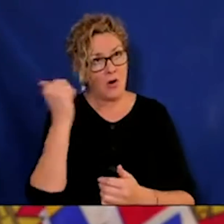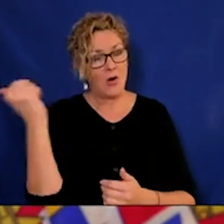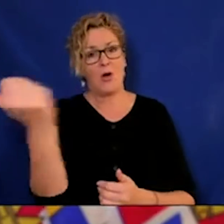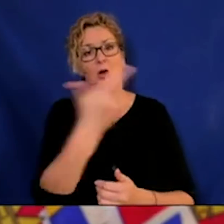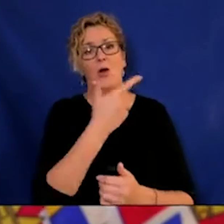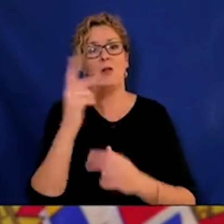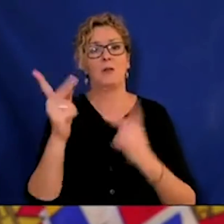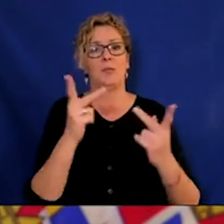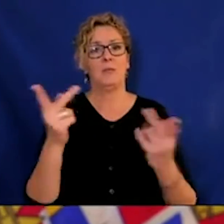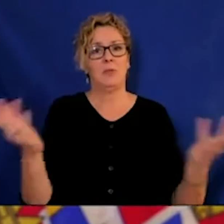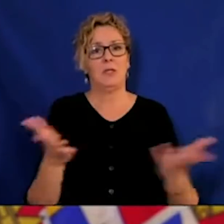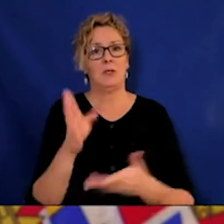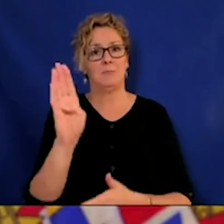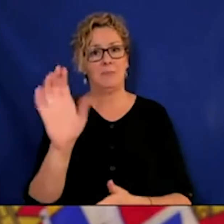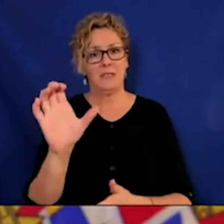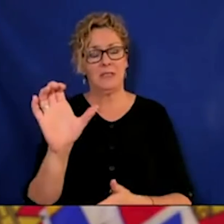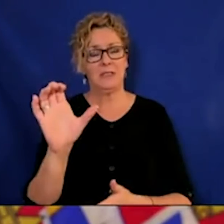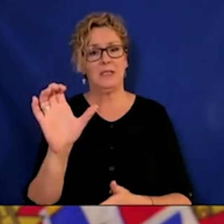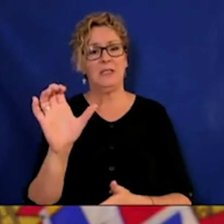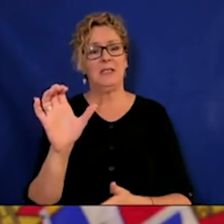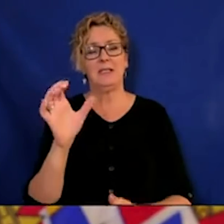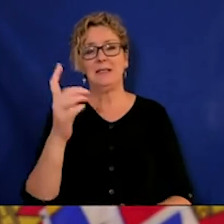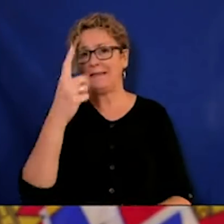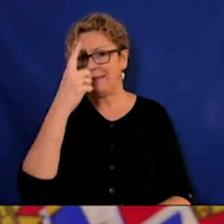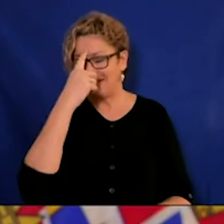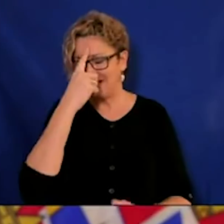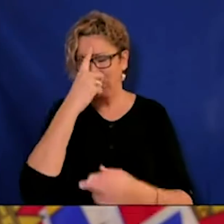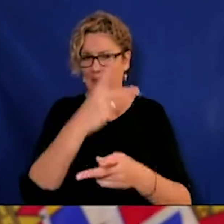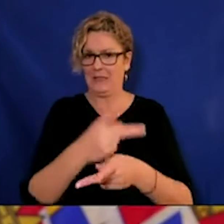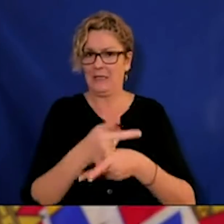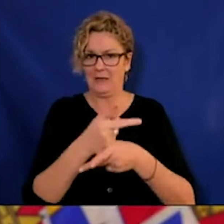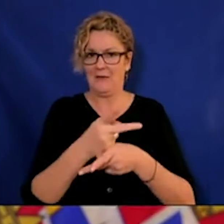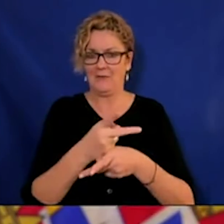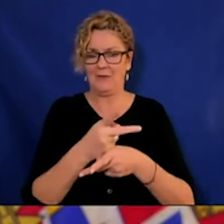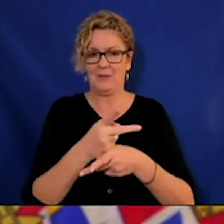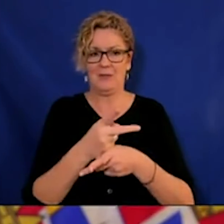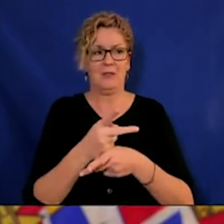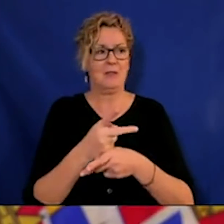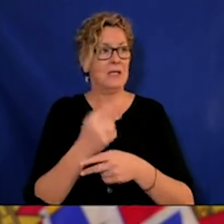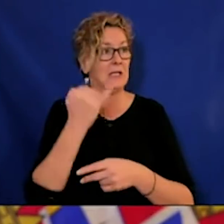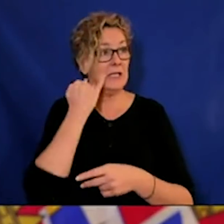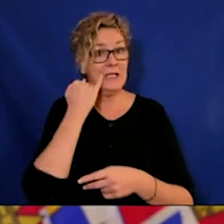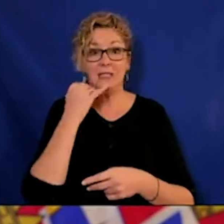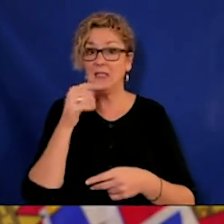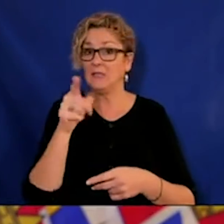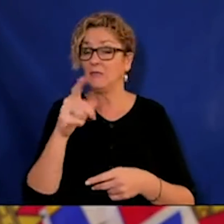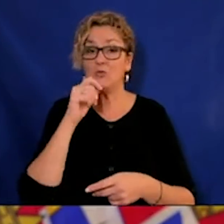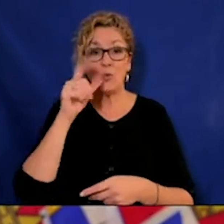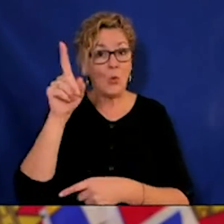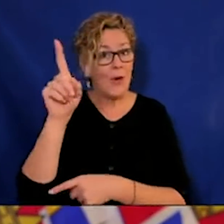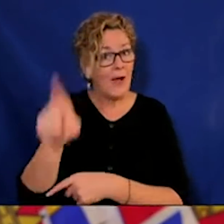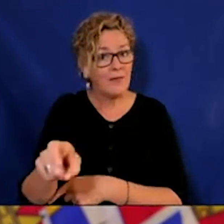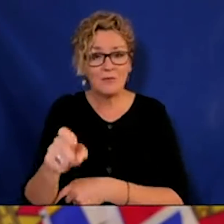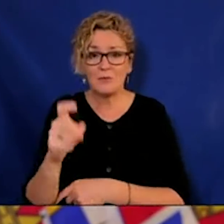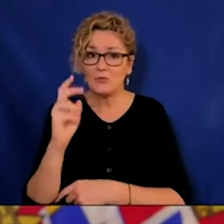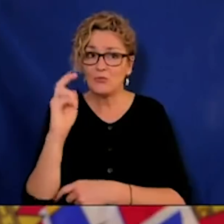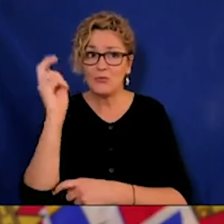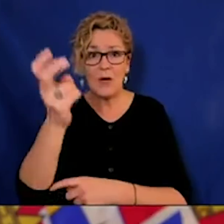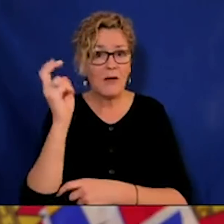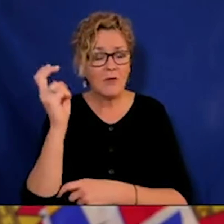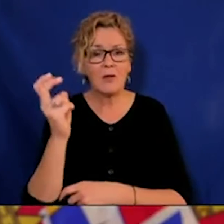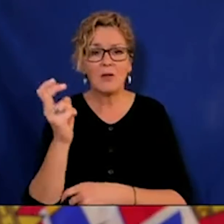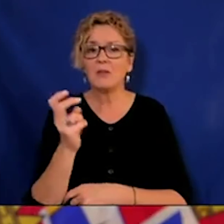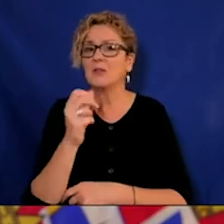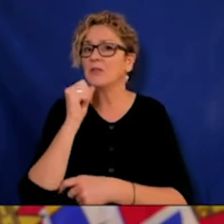BC to consider the importance of not traveling right now unless it is